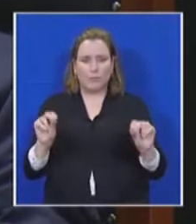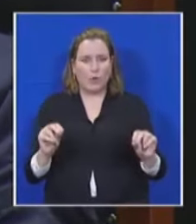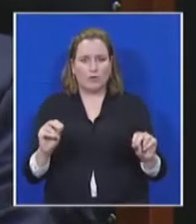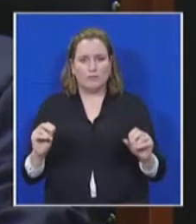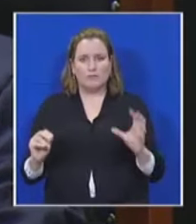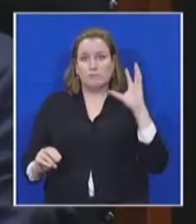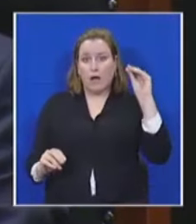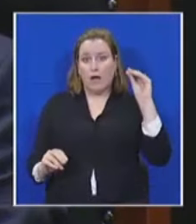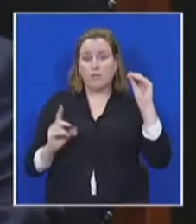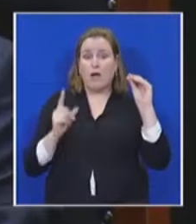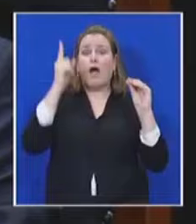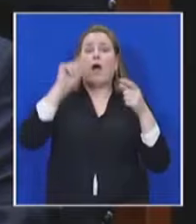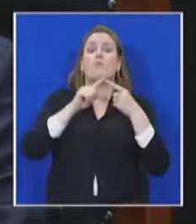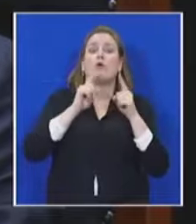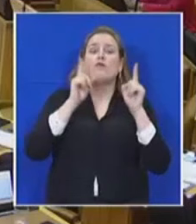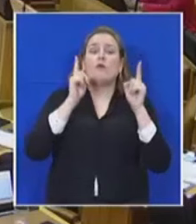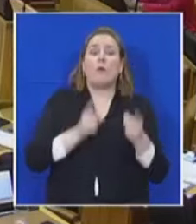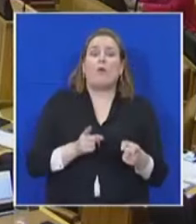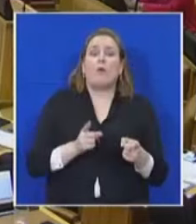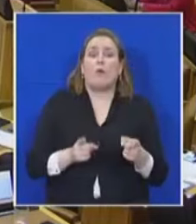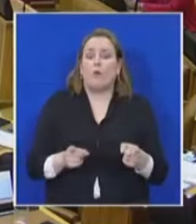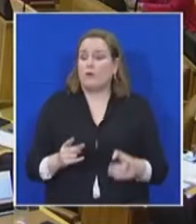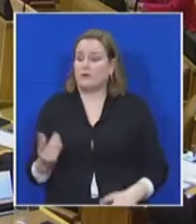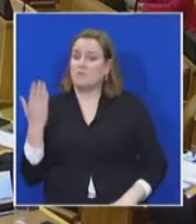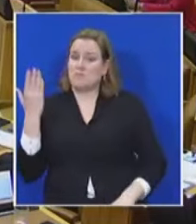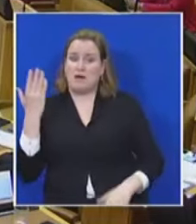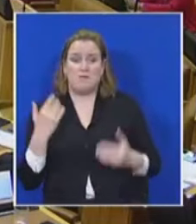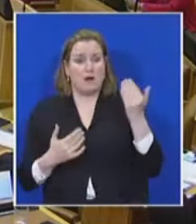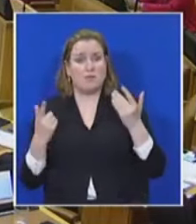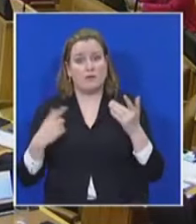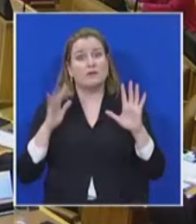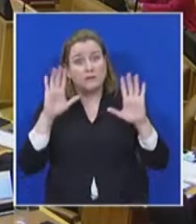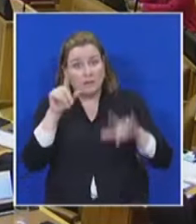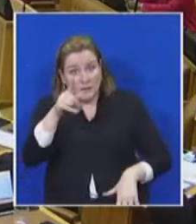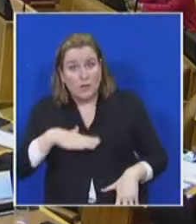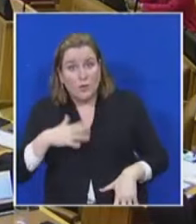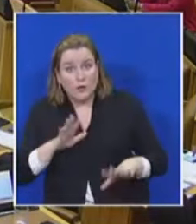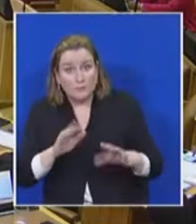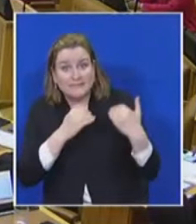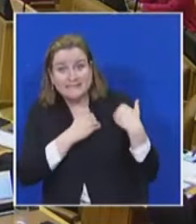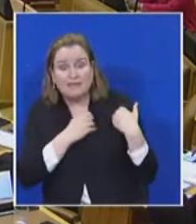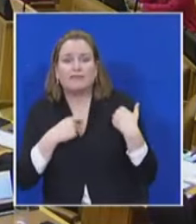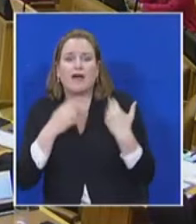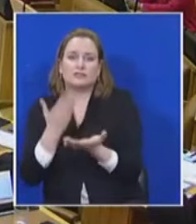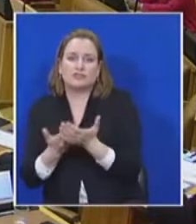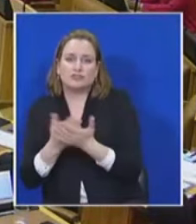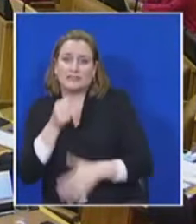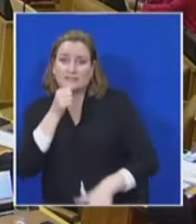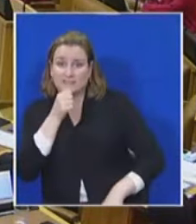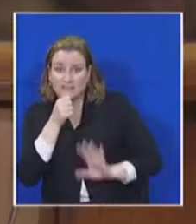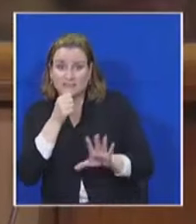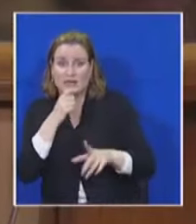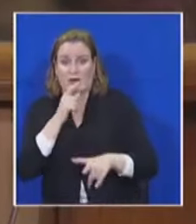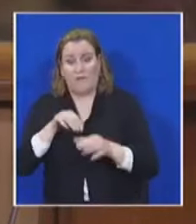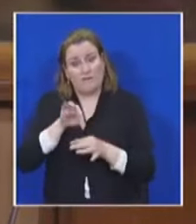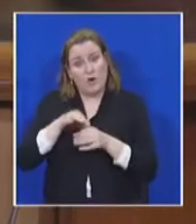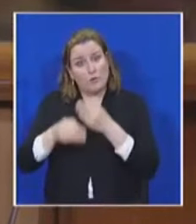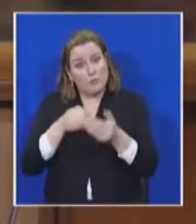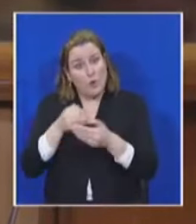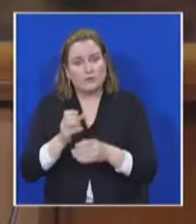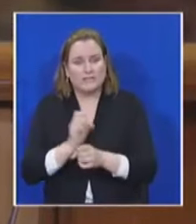of order. Point of order. Honorable Deputy Speaker, if you want to be safe, I suggest Point of we order. start members. the voting process afresh. Point